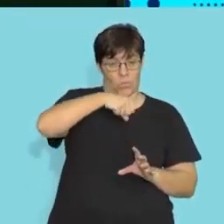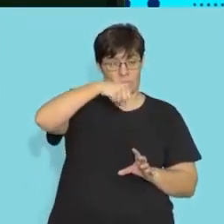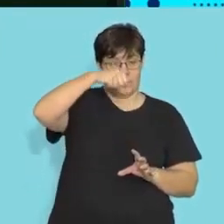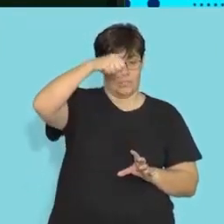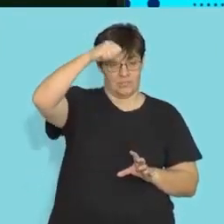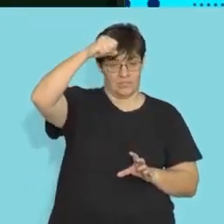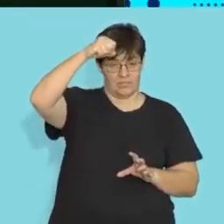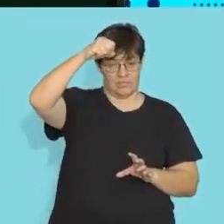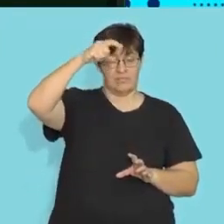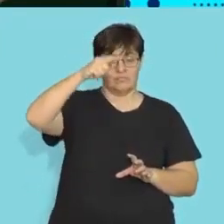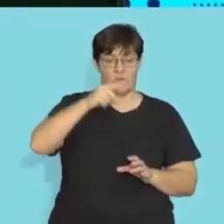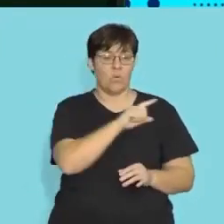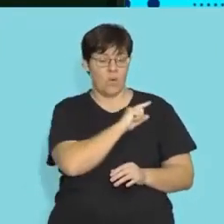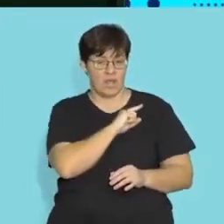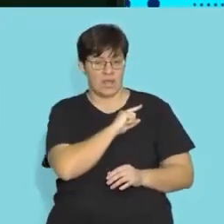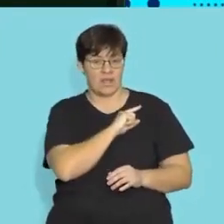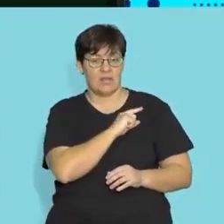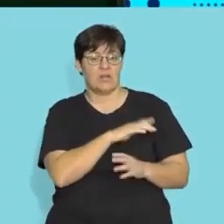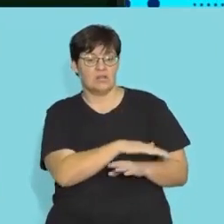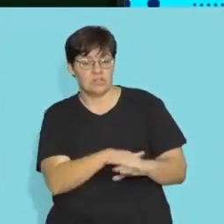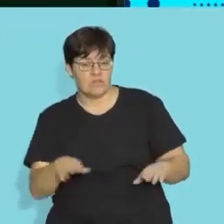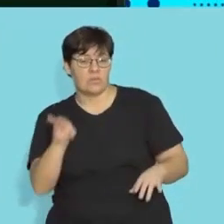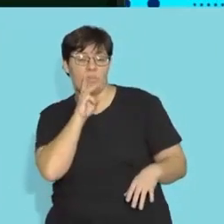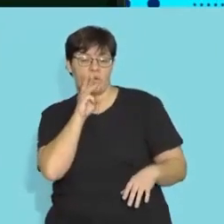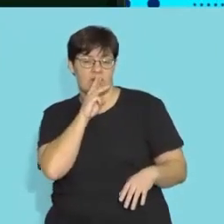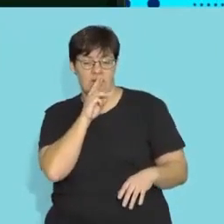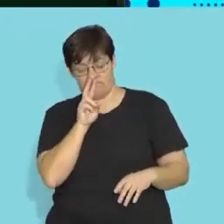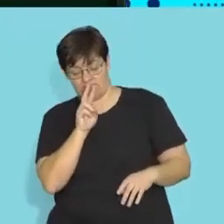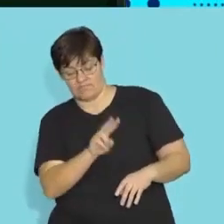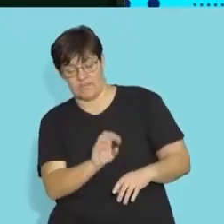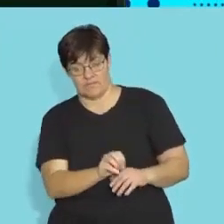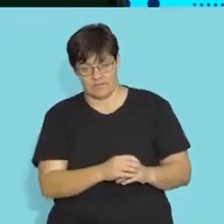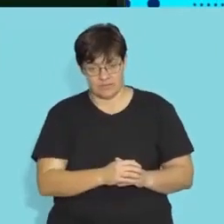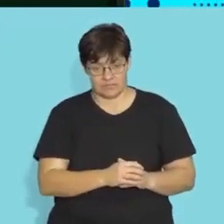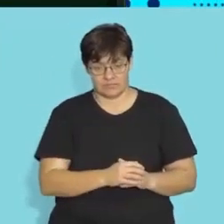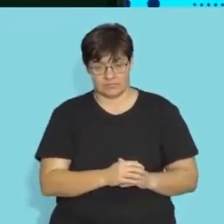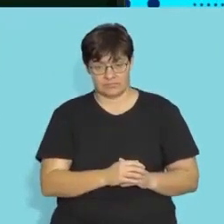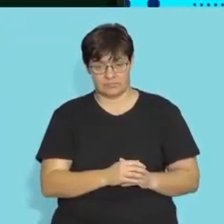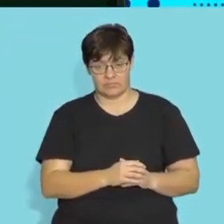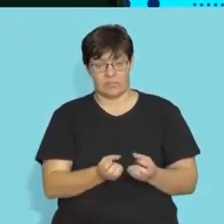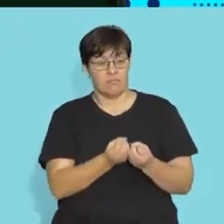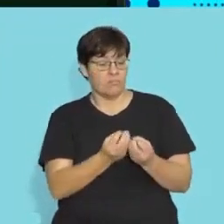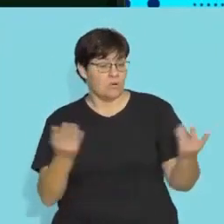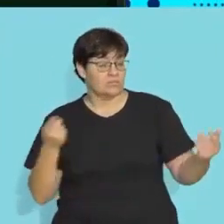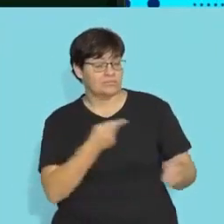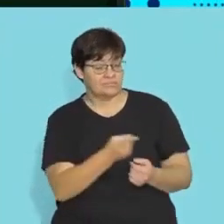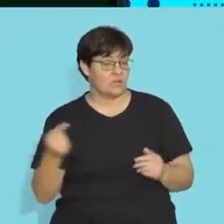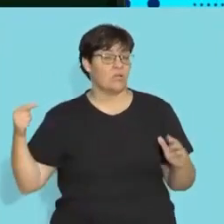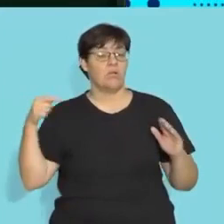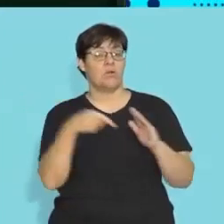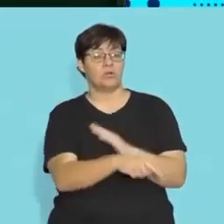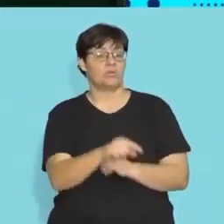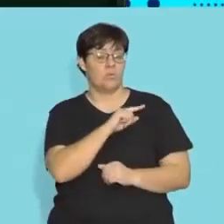water, and that water is as a result of the surface water that we see on Earth. So a large amount of water